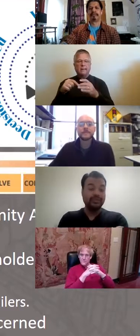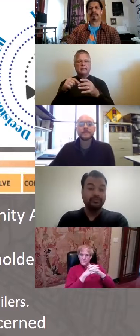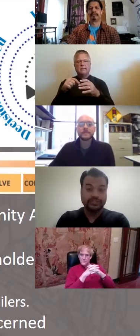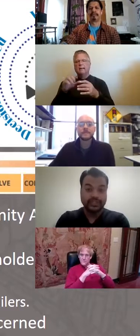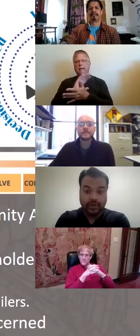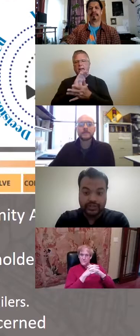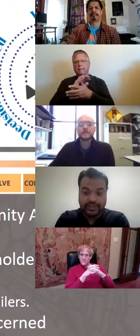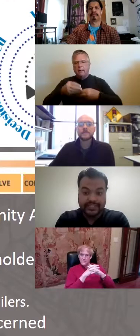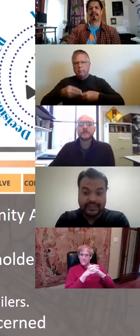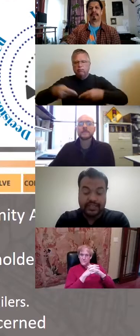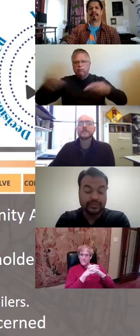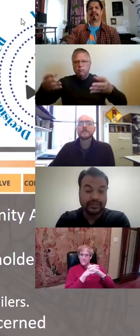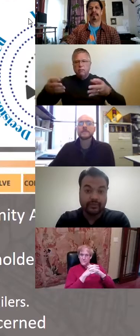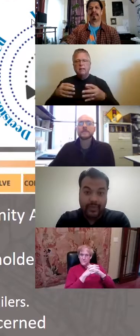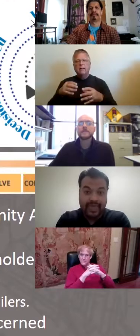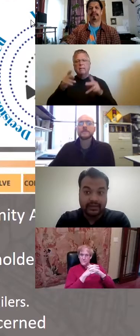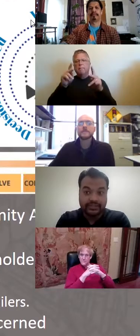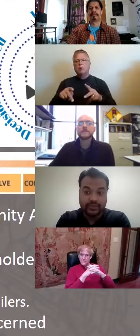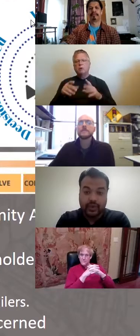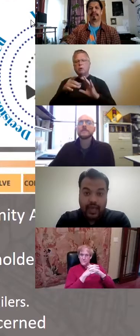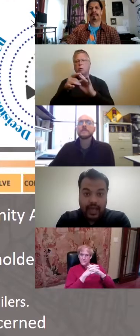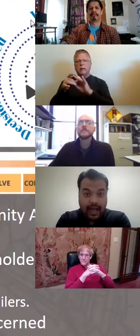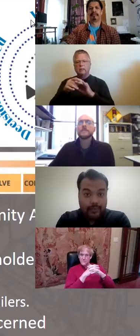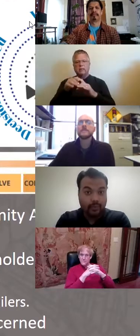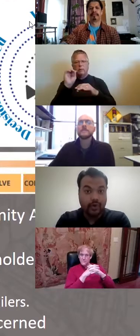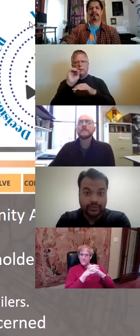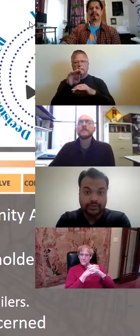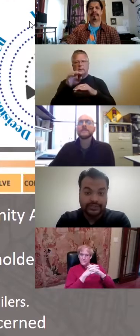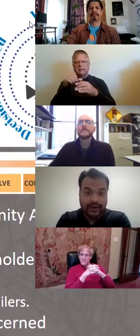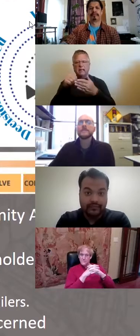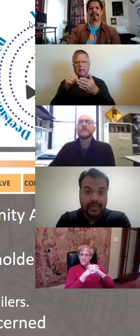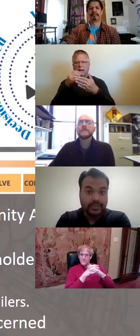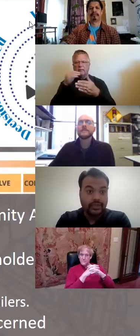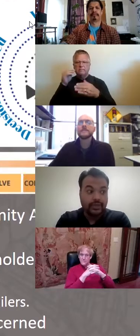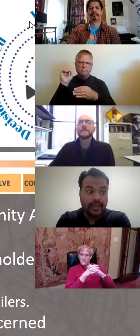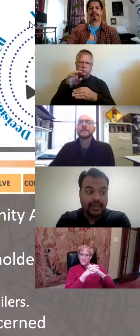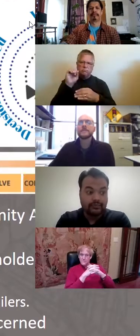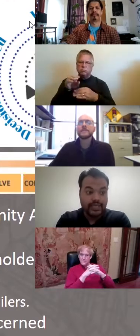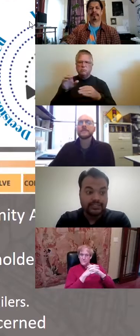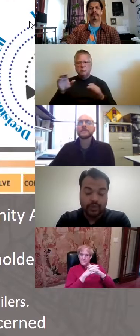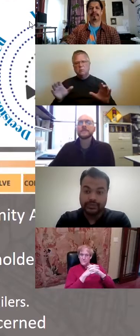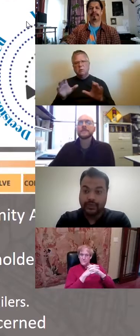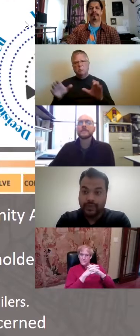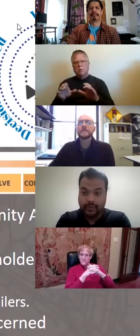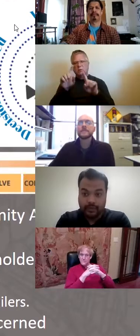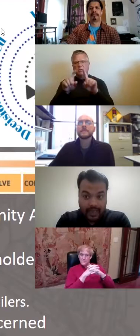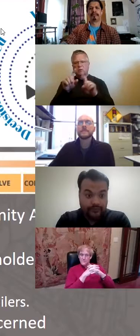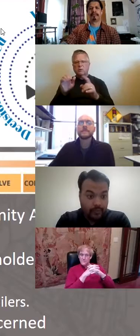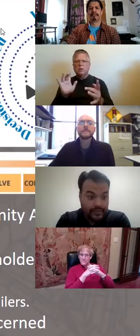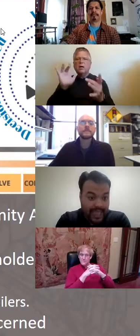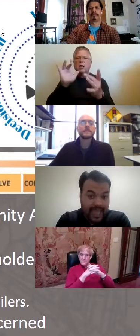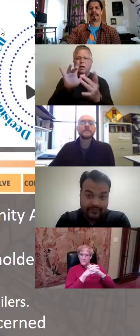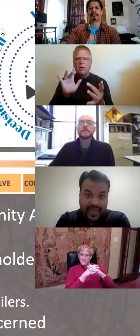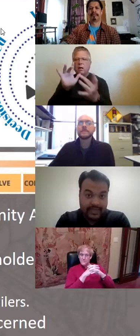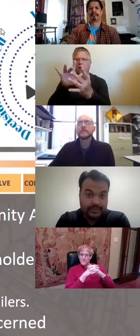flyers, remote in-person coordination, newsletter, mailers to promote those survey so that it can reach most of the people. And